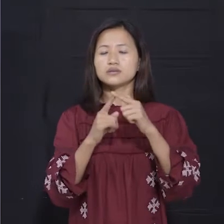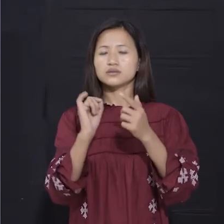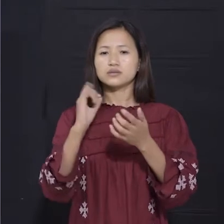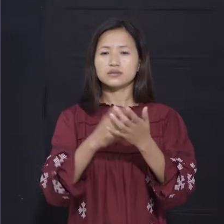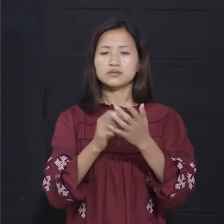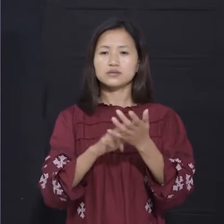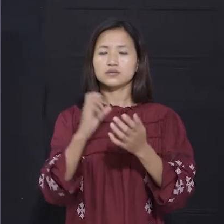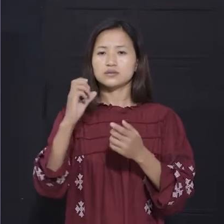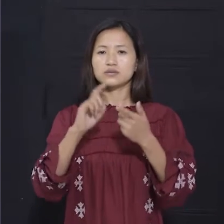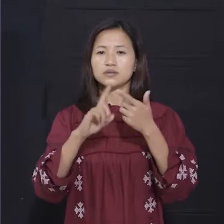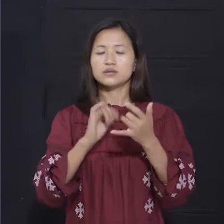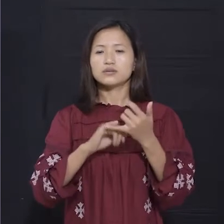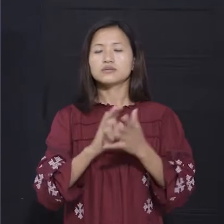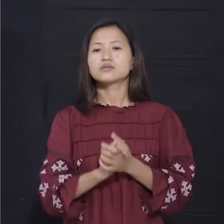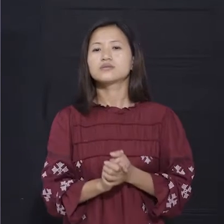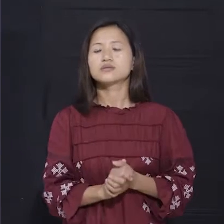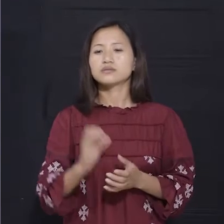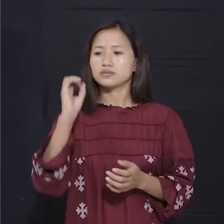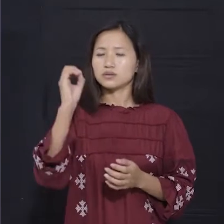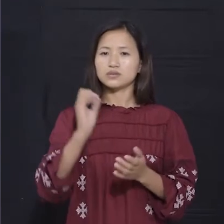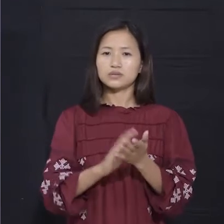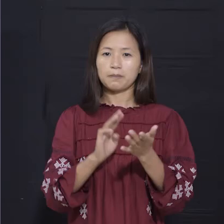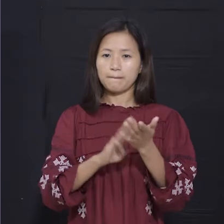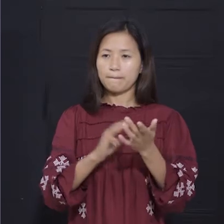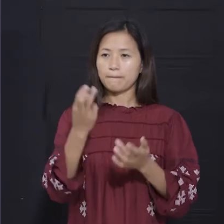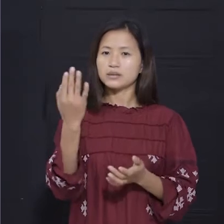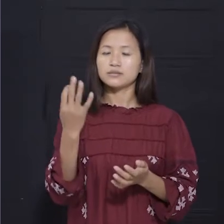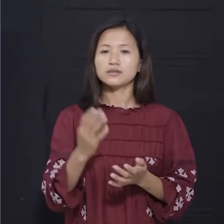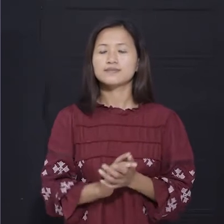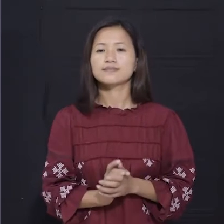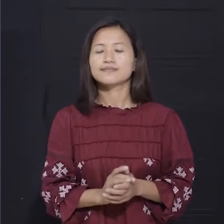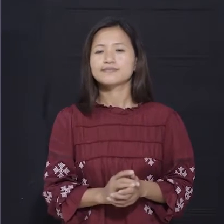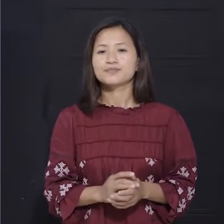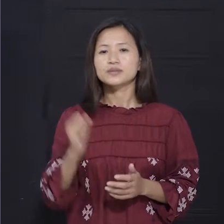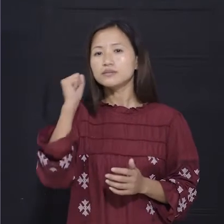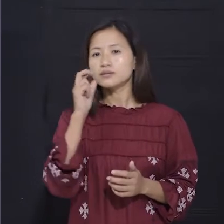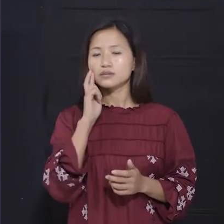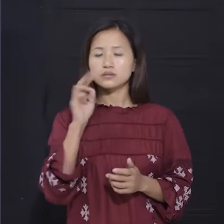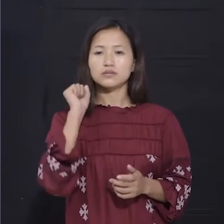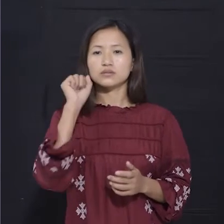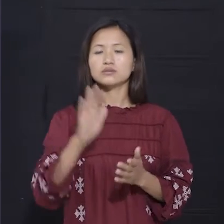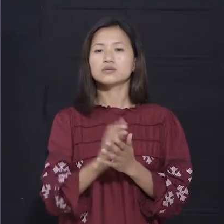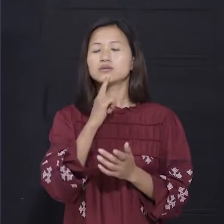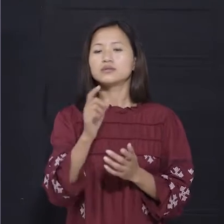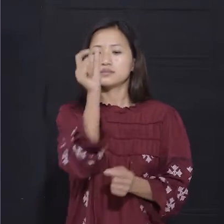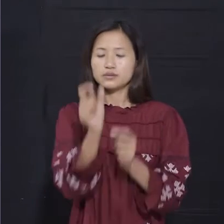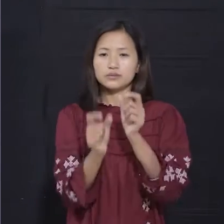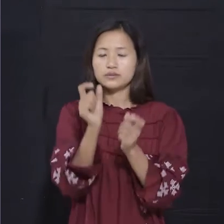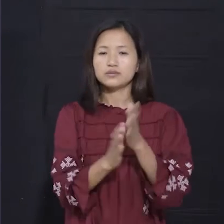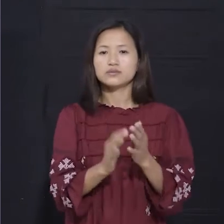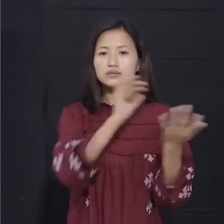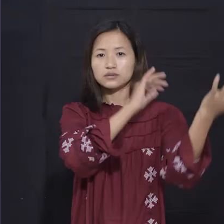he introduced the number 0 in mathematics, and he also told the people that the